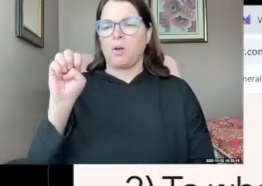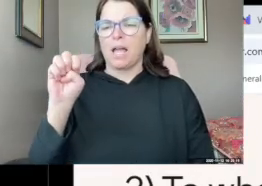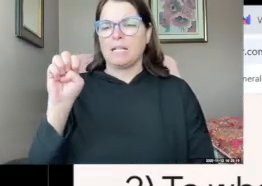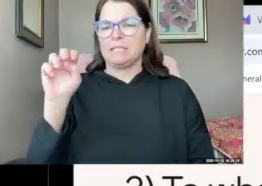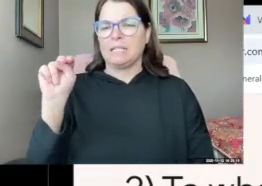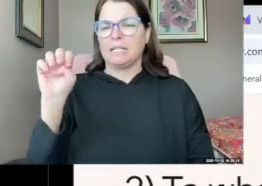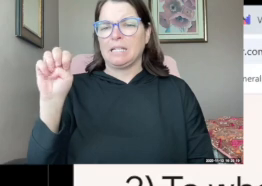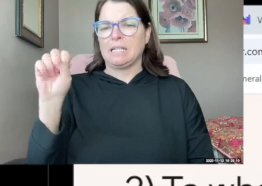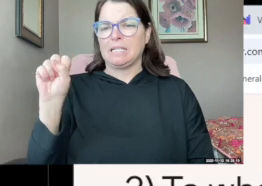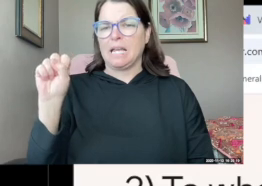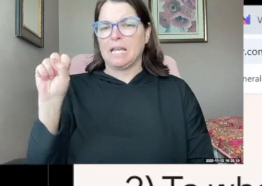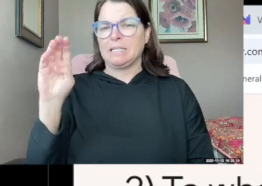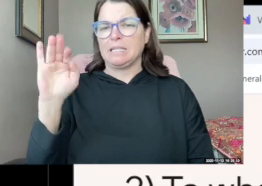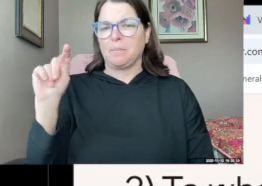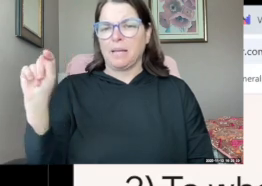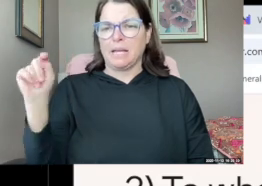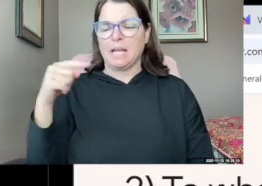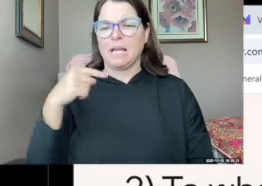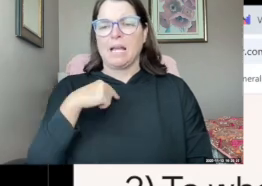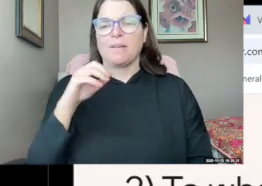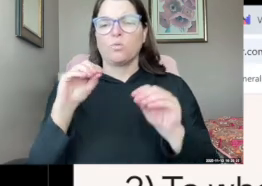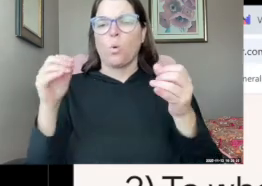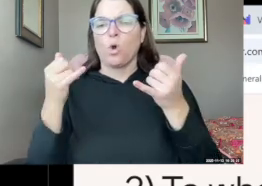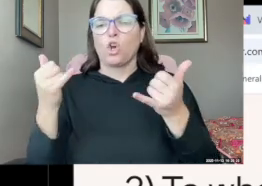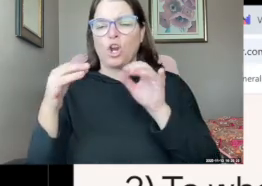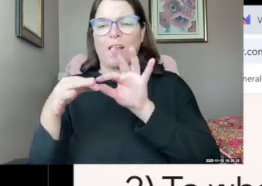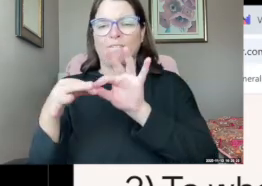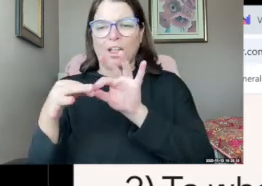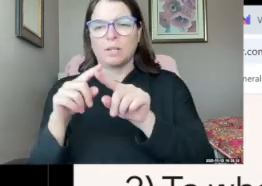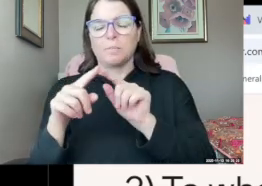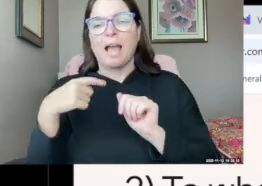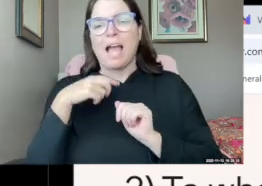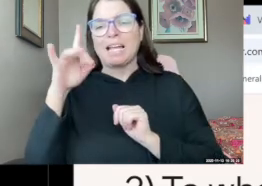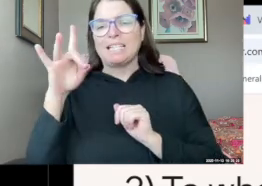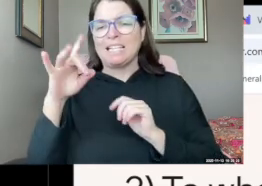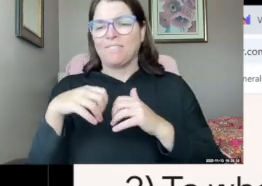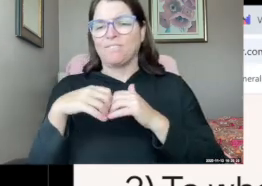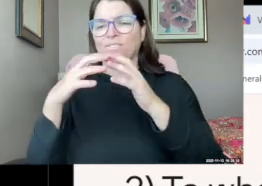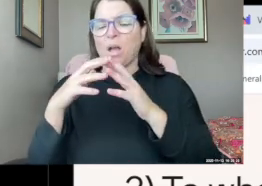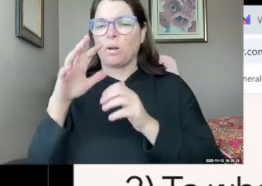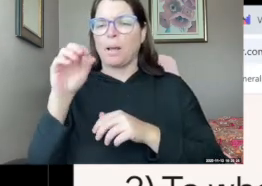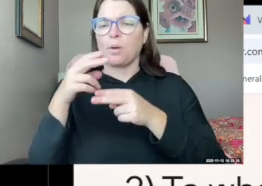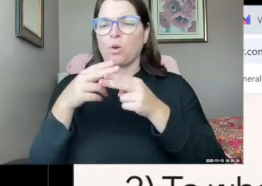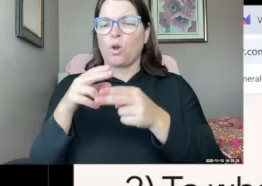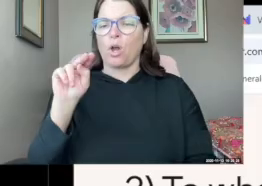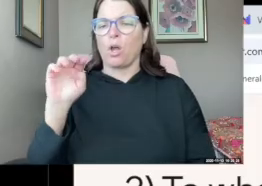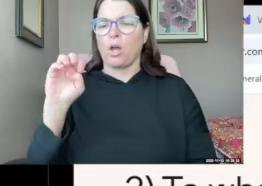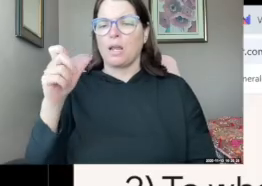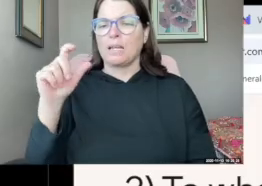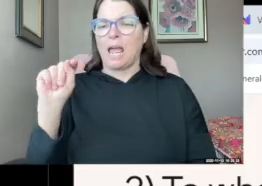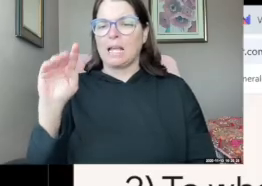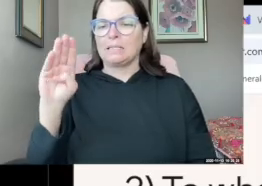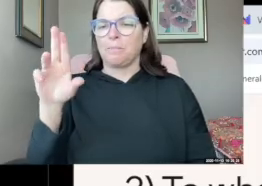Okay, my name is Bryce Nesbitt, and I don't have a current affiliation, but I did found a company